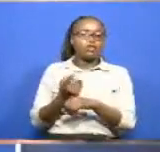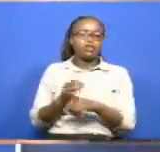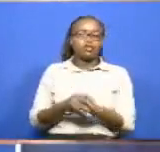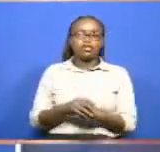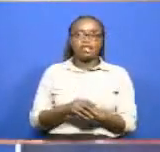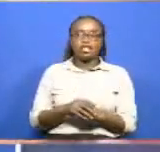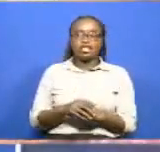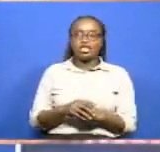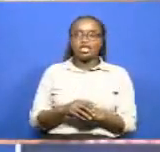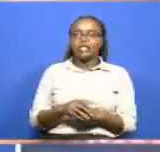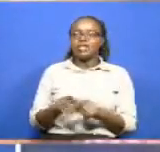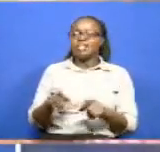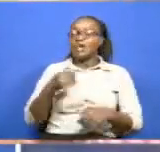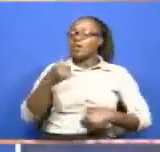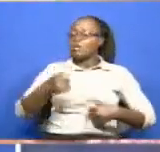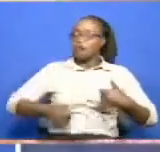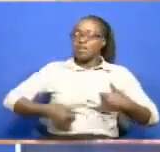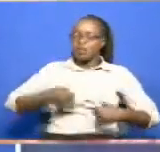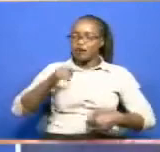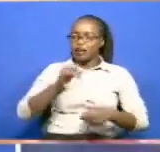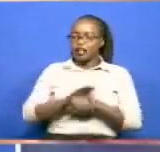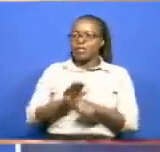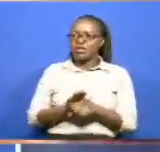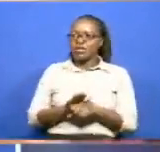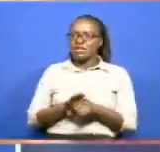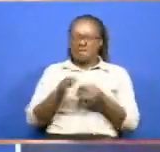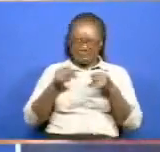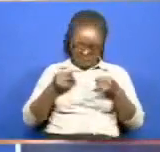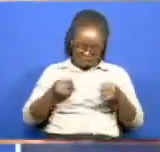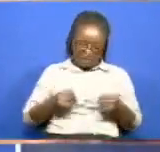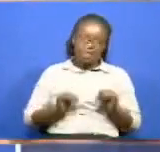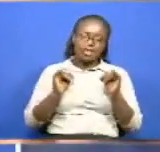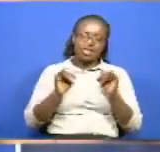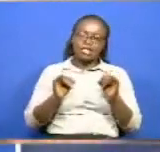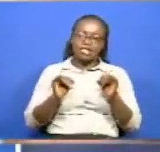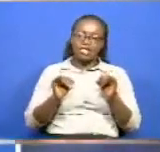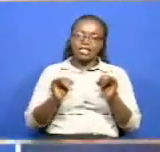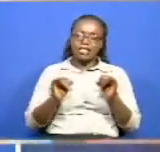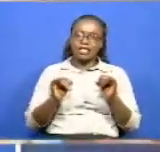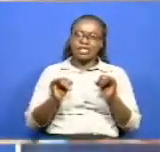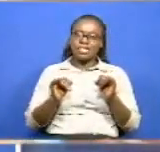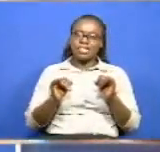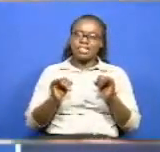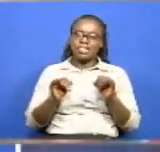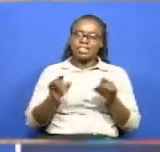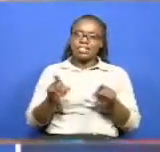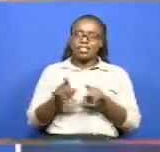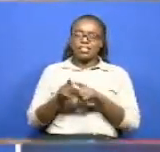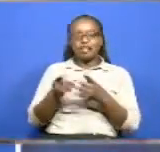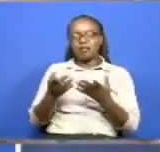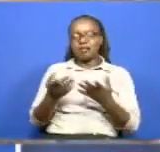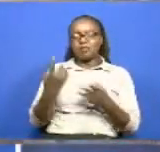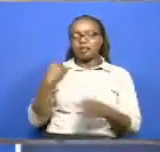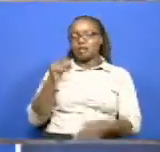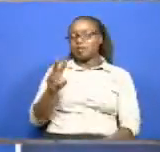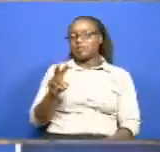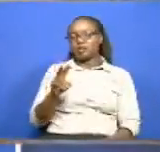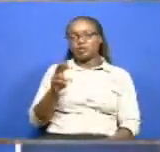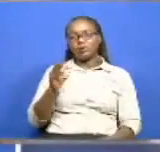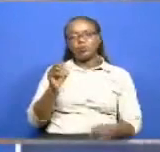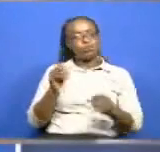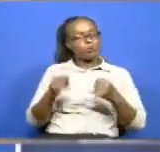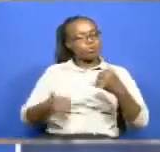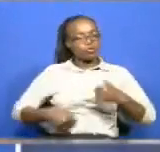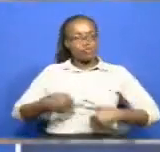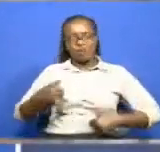Tayari hata mimi kijumbe amejaribu lakini kama hata tumechukua hata tukiwa namba 2 tumefurahia kwa